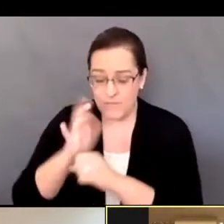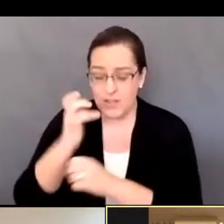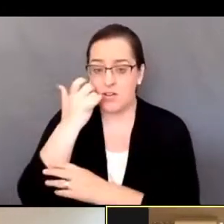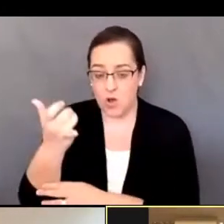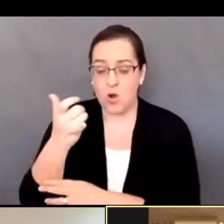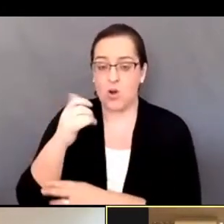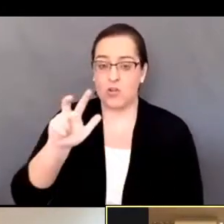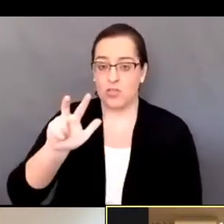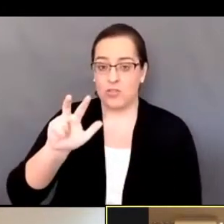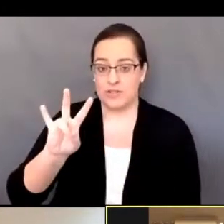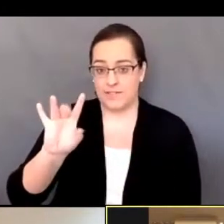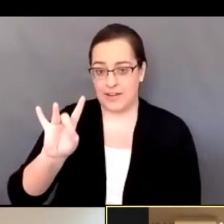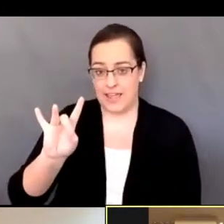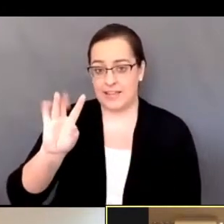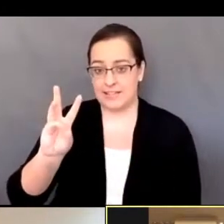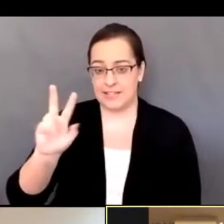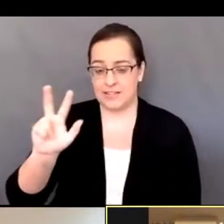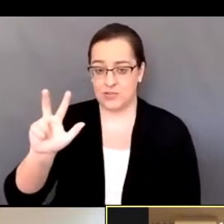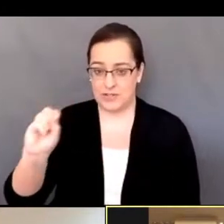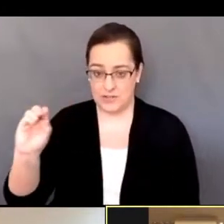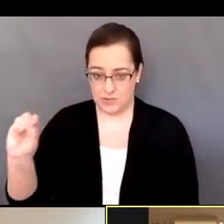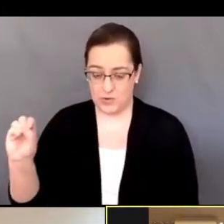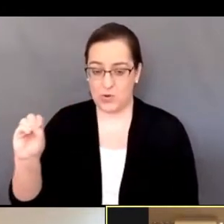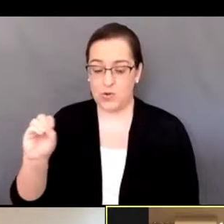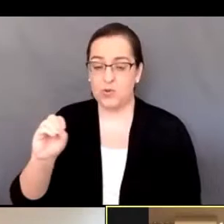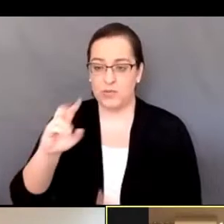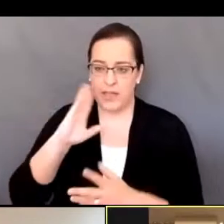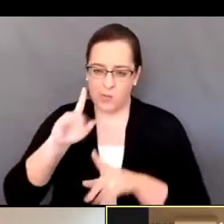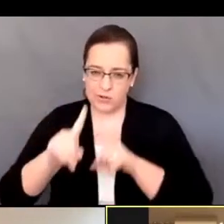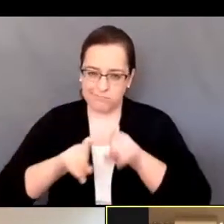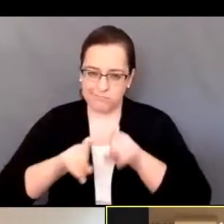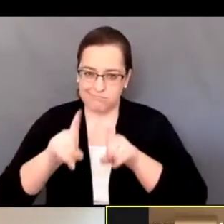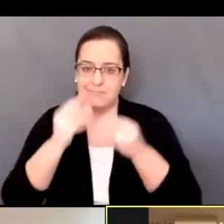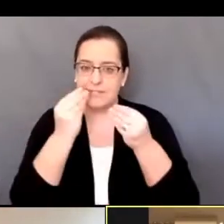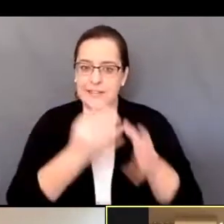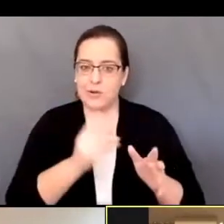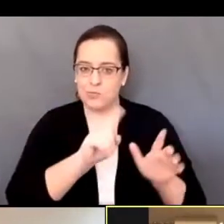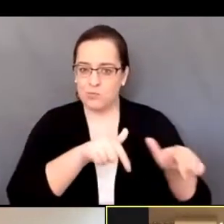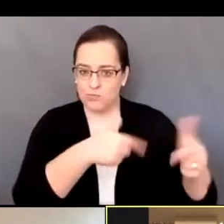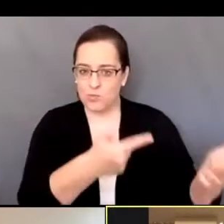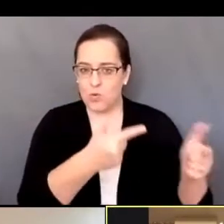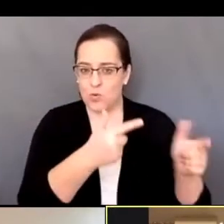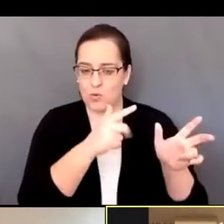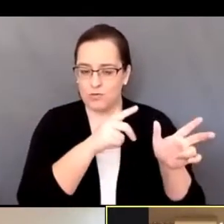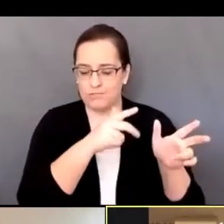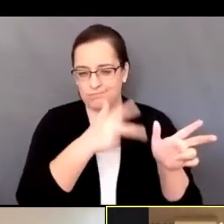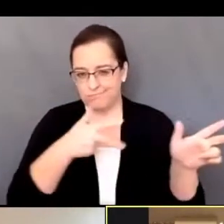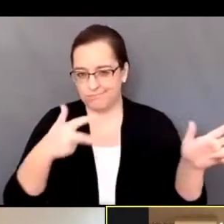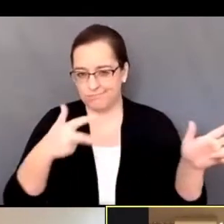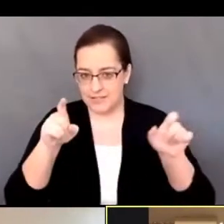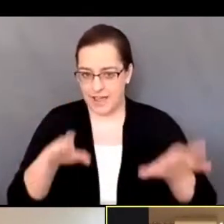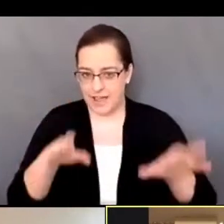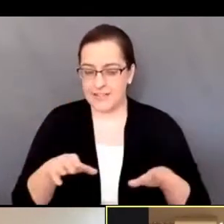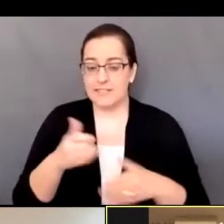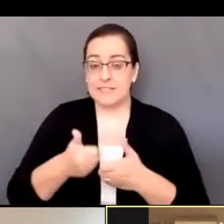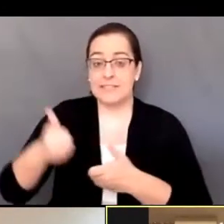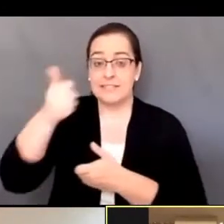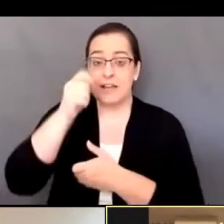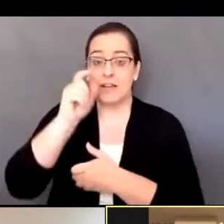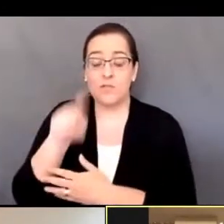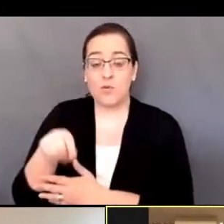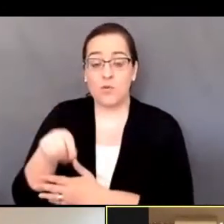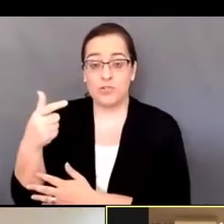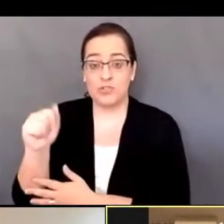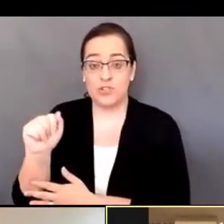health hotline at 378-6300 to be screened for the drive-through testing center. The Executive Order